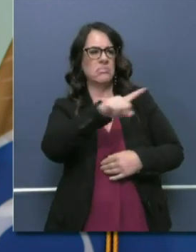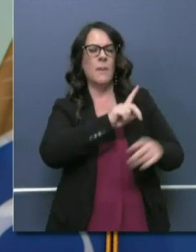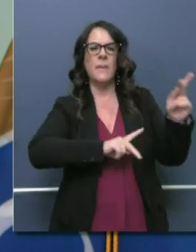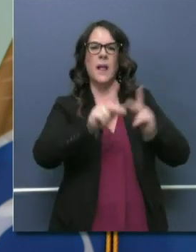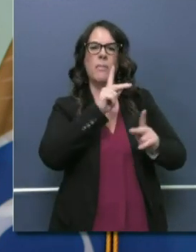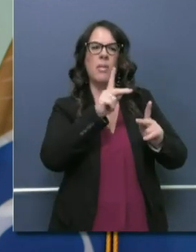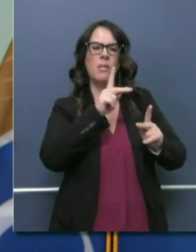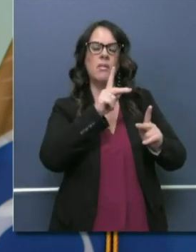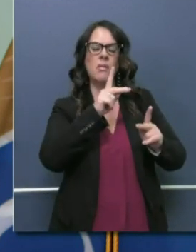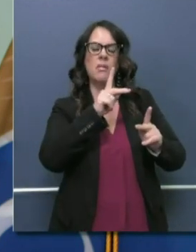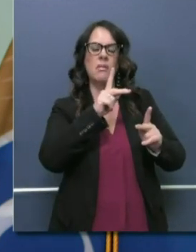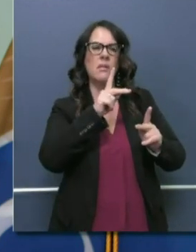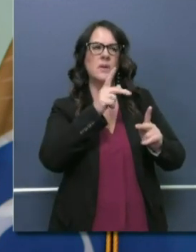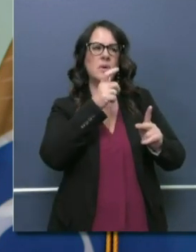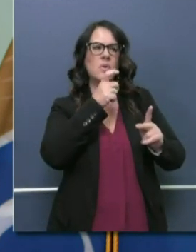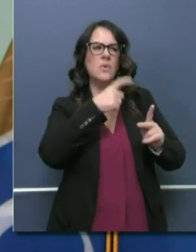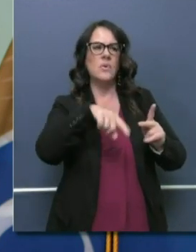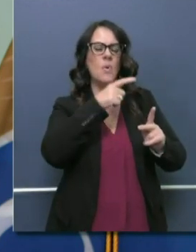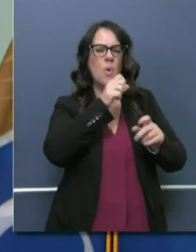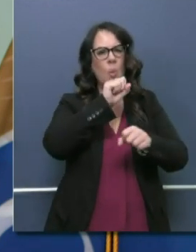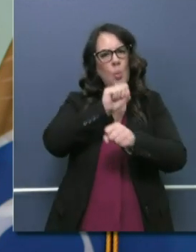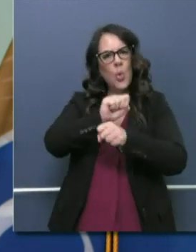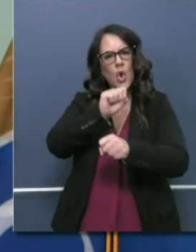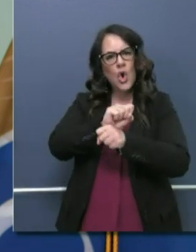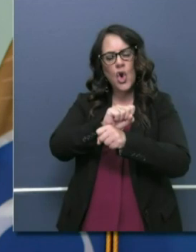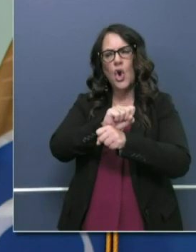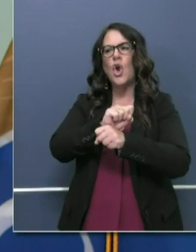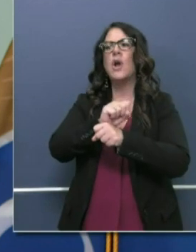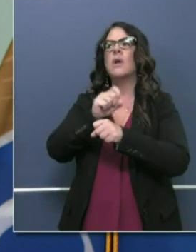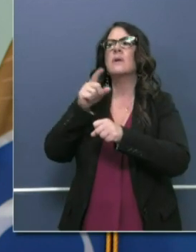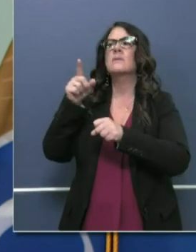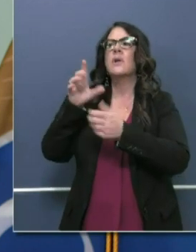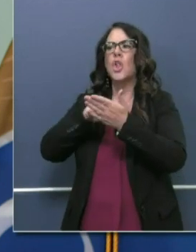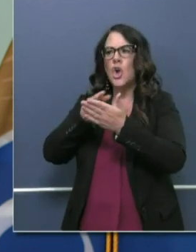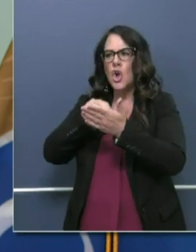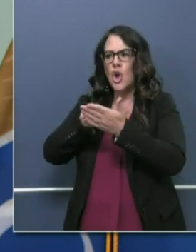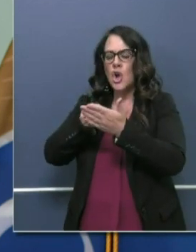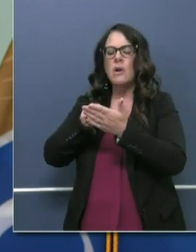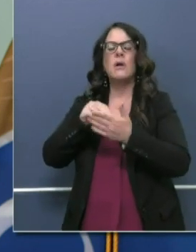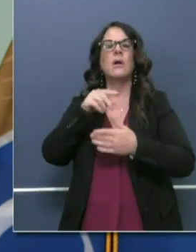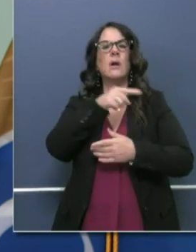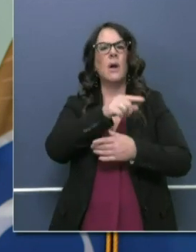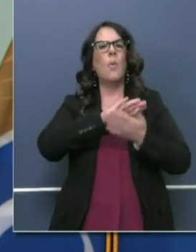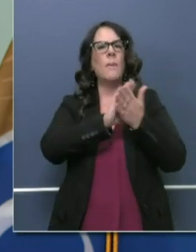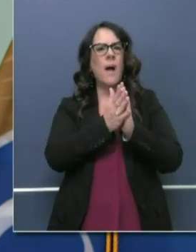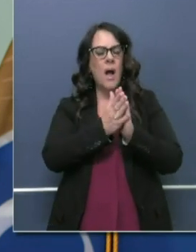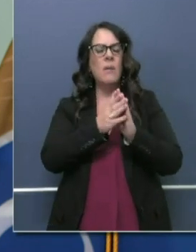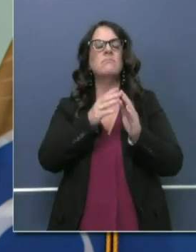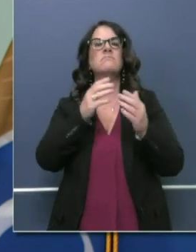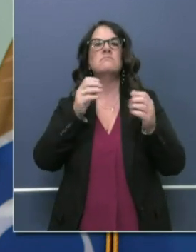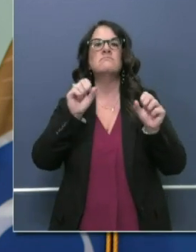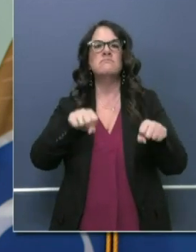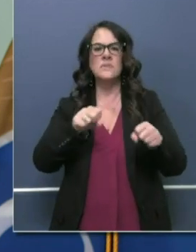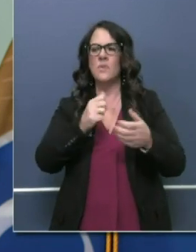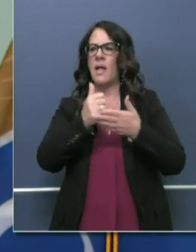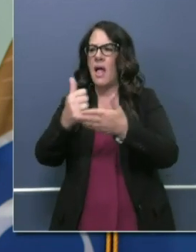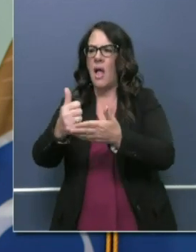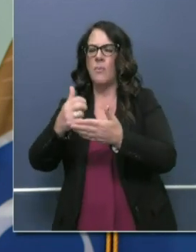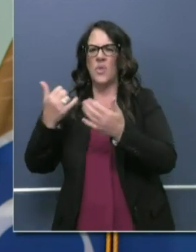These are simply disease detectives that will be trained to support the existing